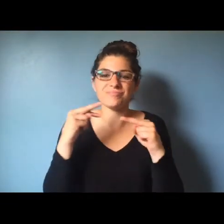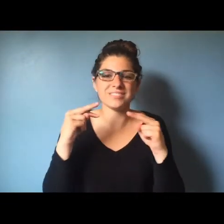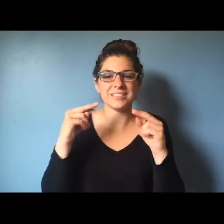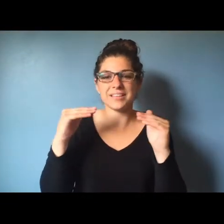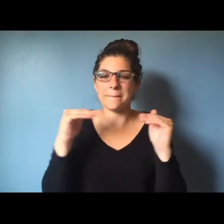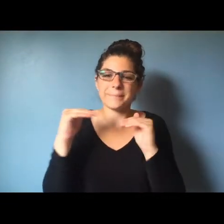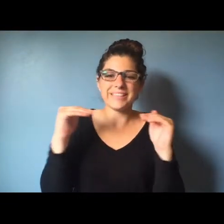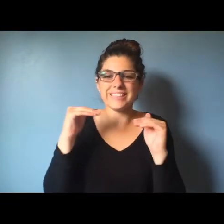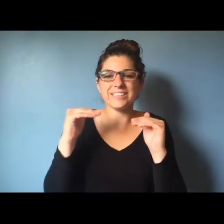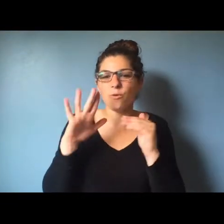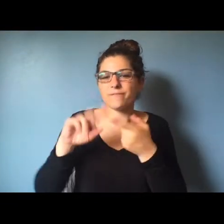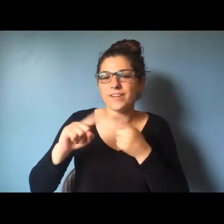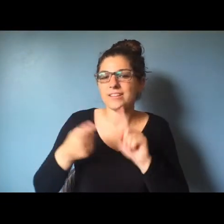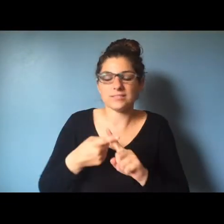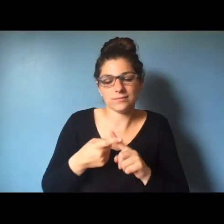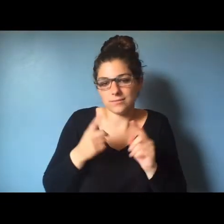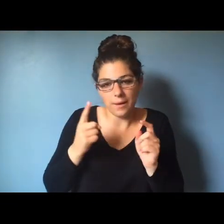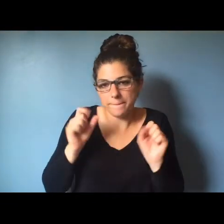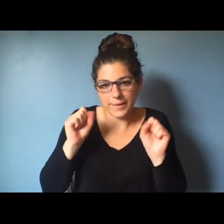like nothing else.